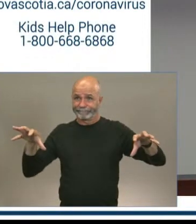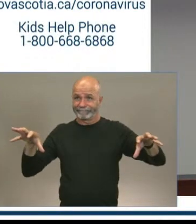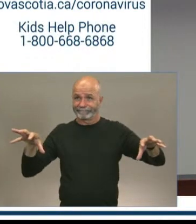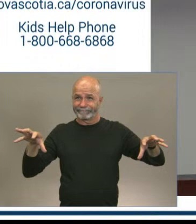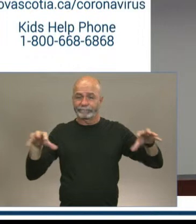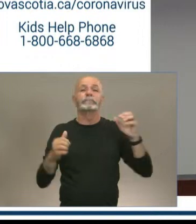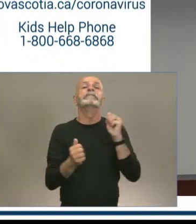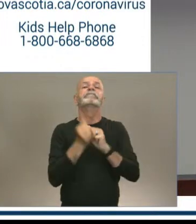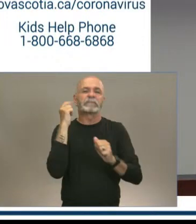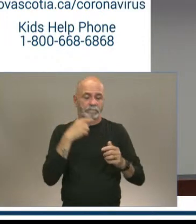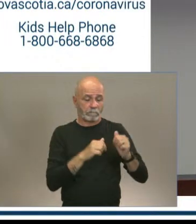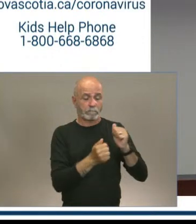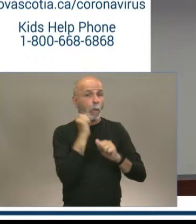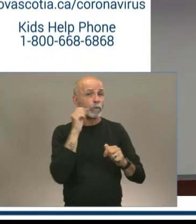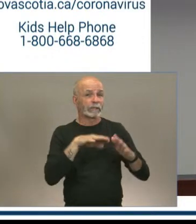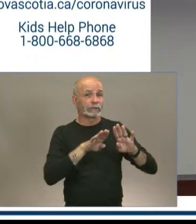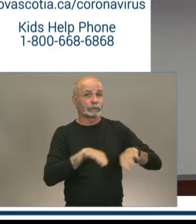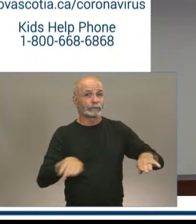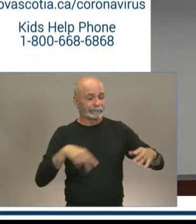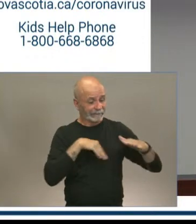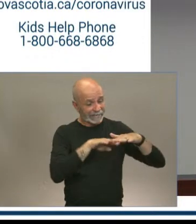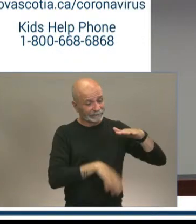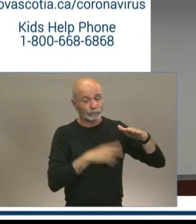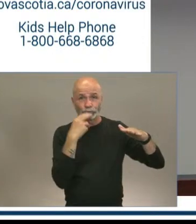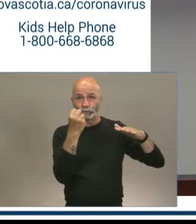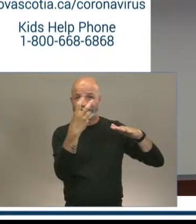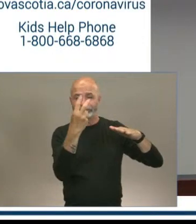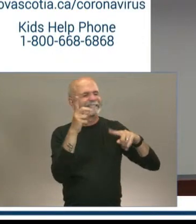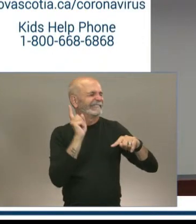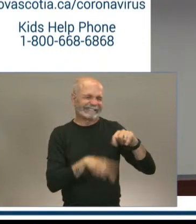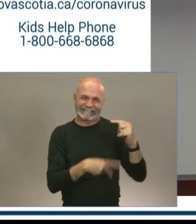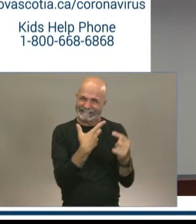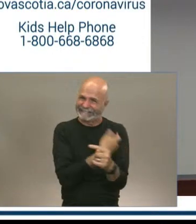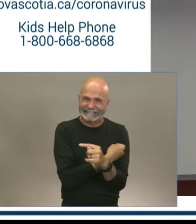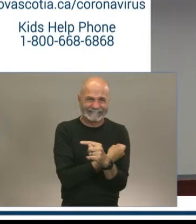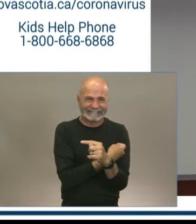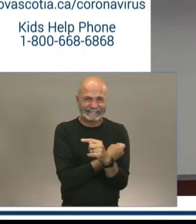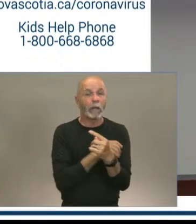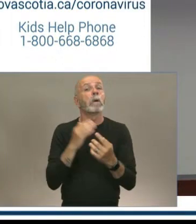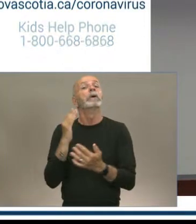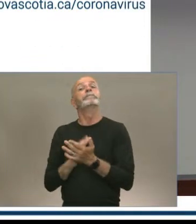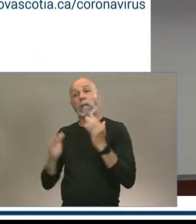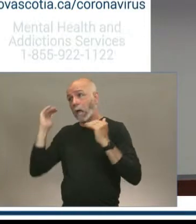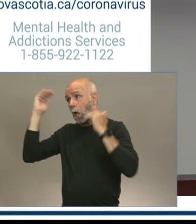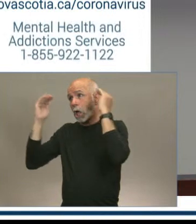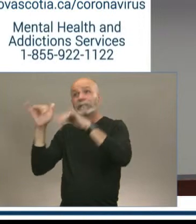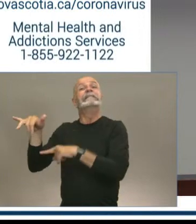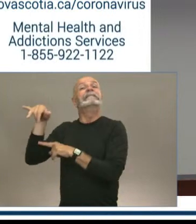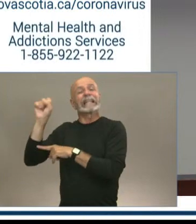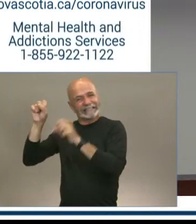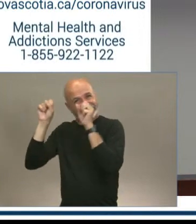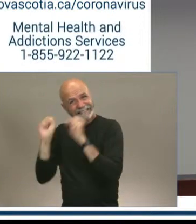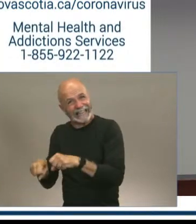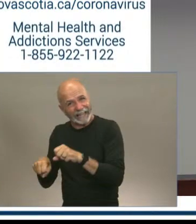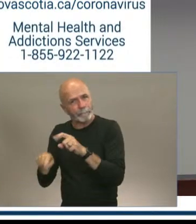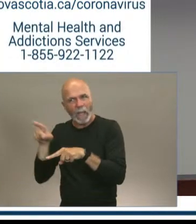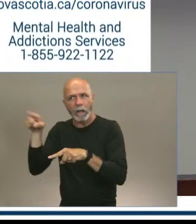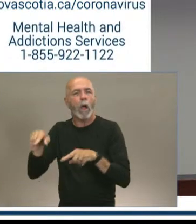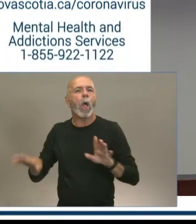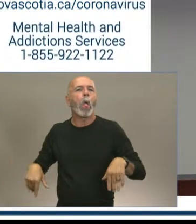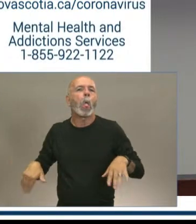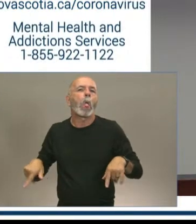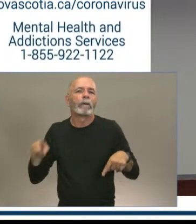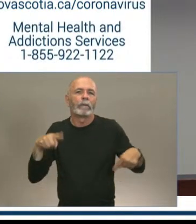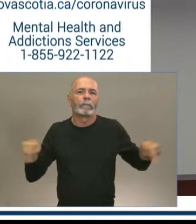12 cannot be vaccinated, but there are also adults who are eligible for vaccination that have not yet been vaccinated. So the point